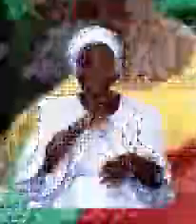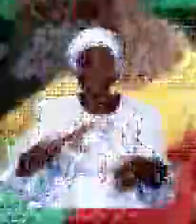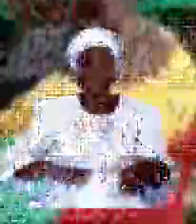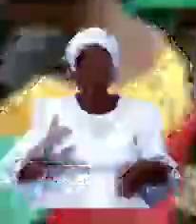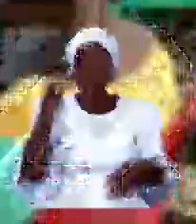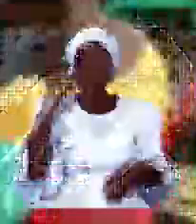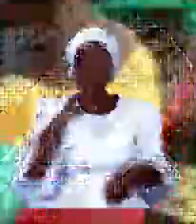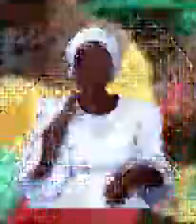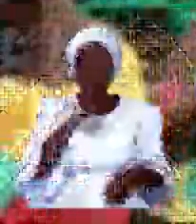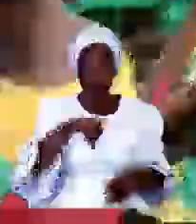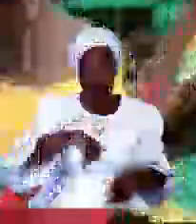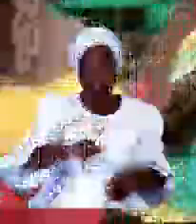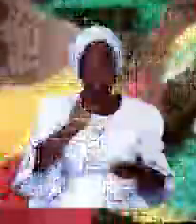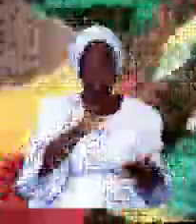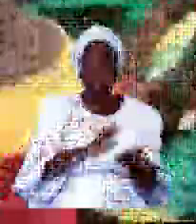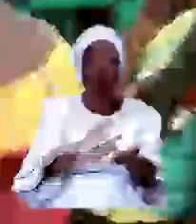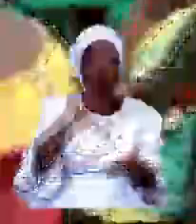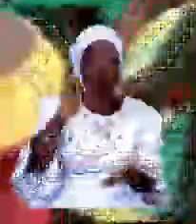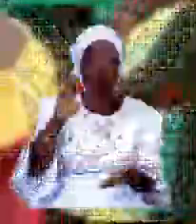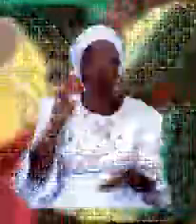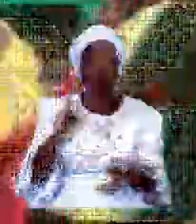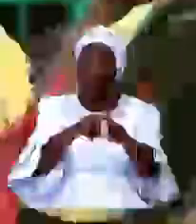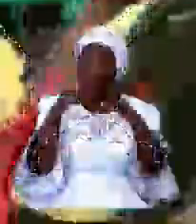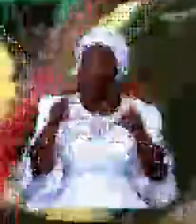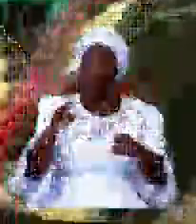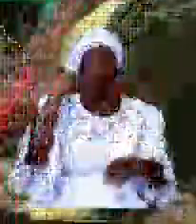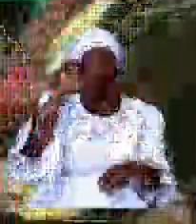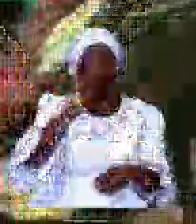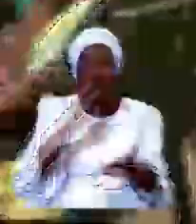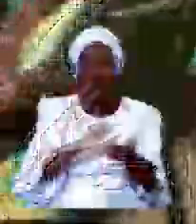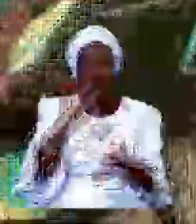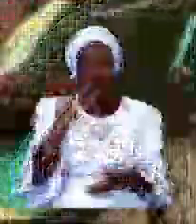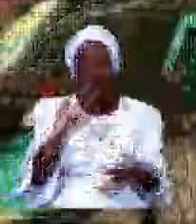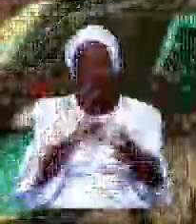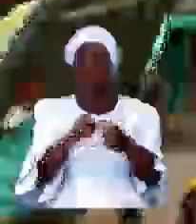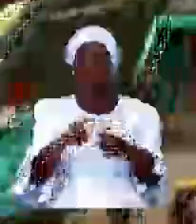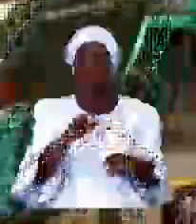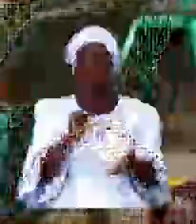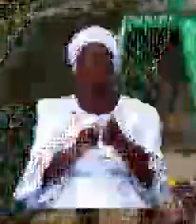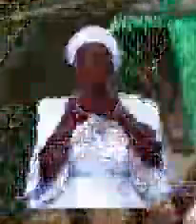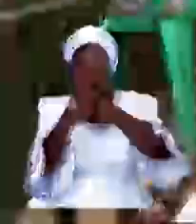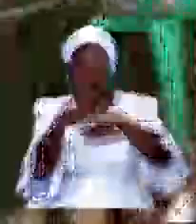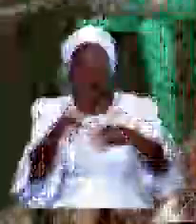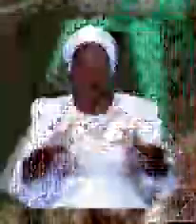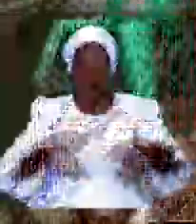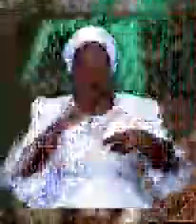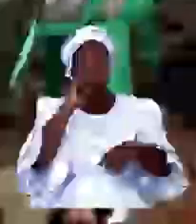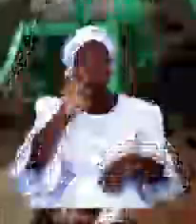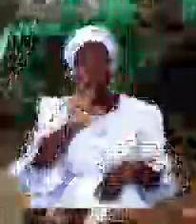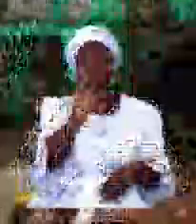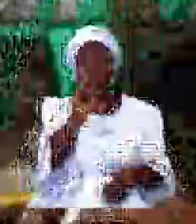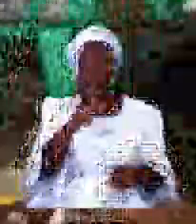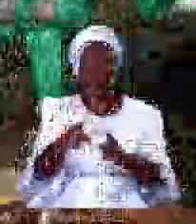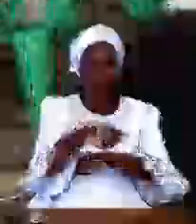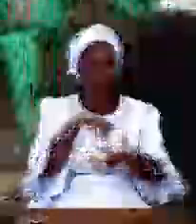that Jesus Christ, Jesus, was not yet glorified. But now is glorified, and